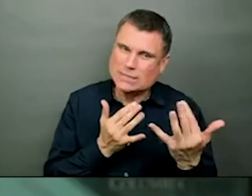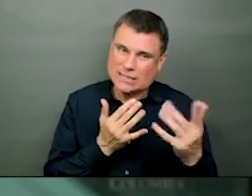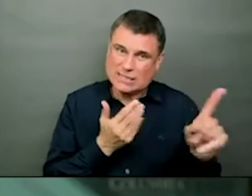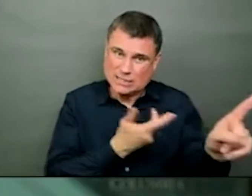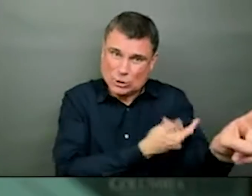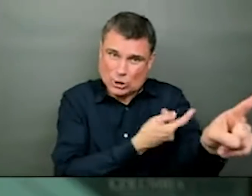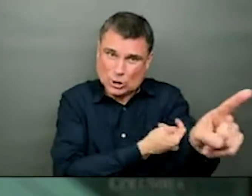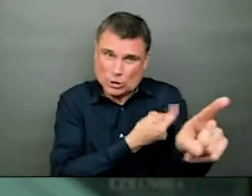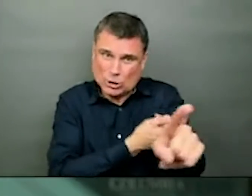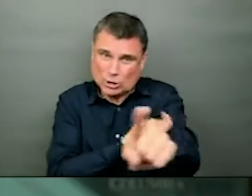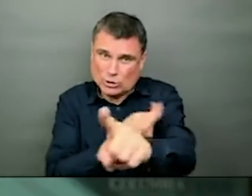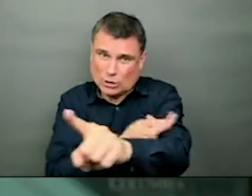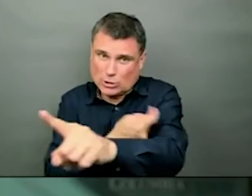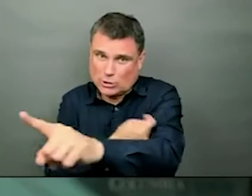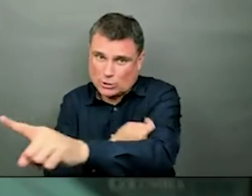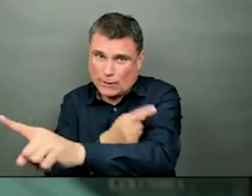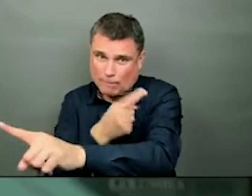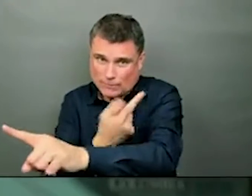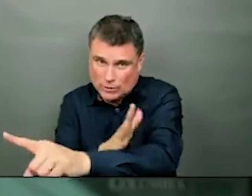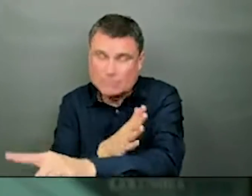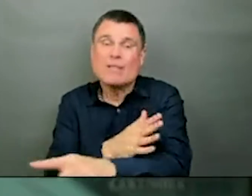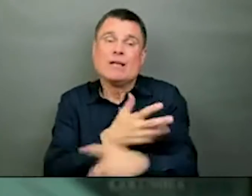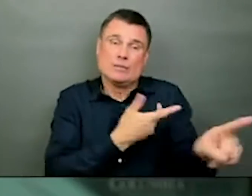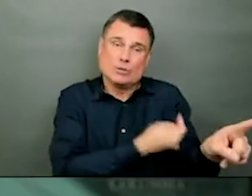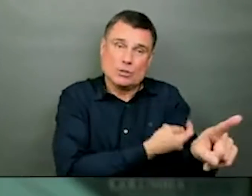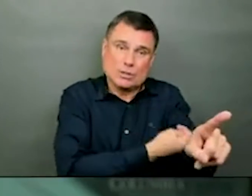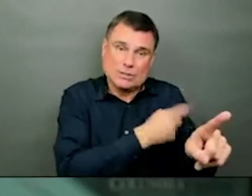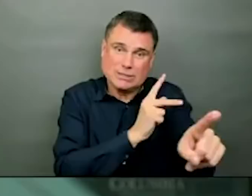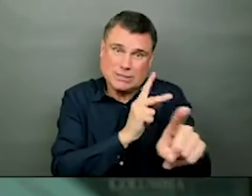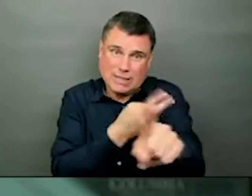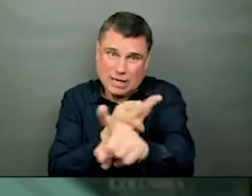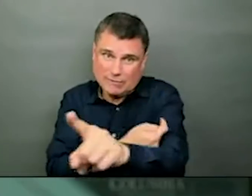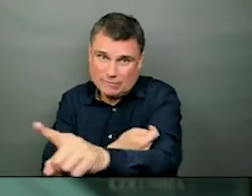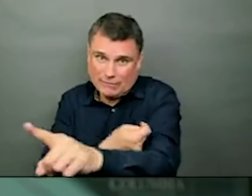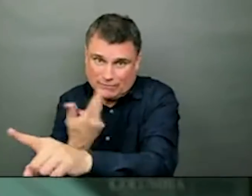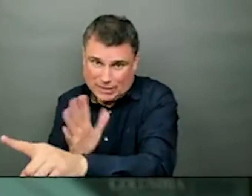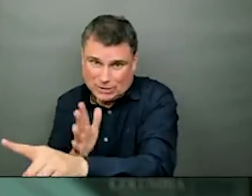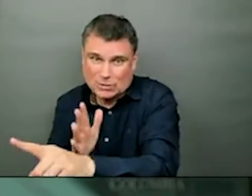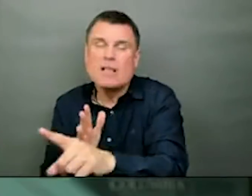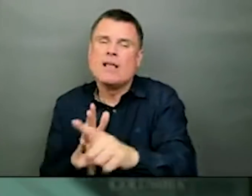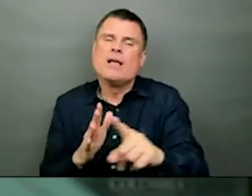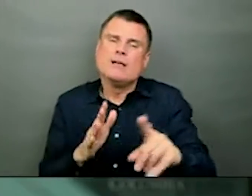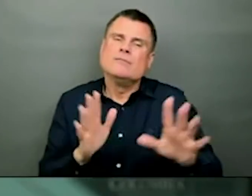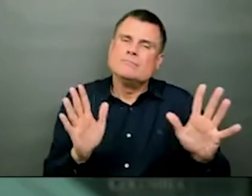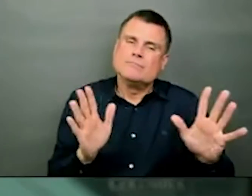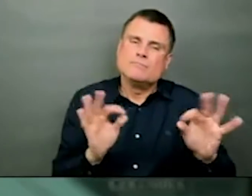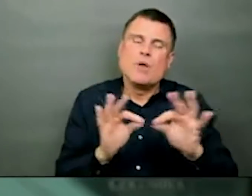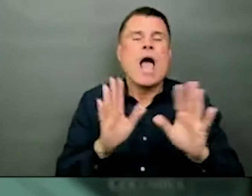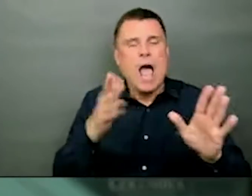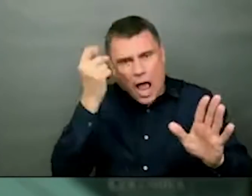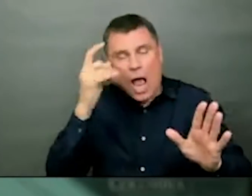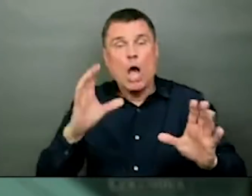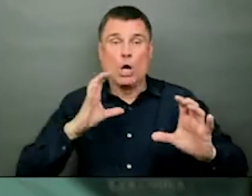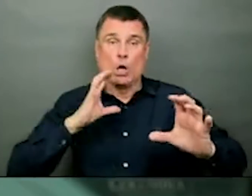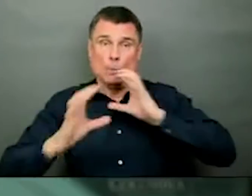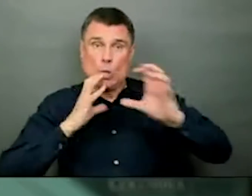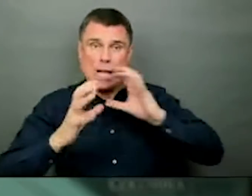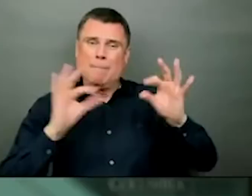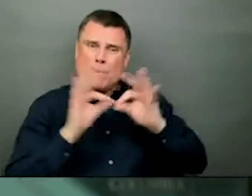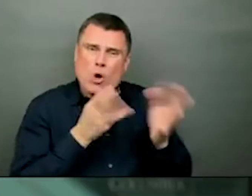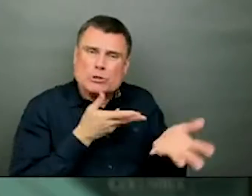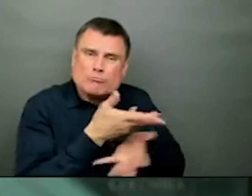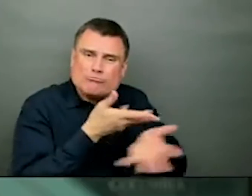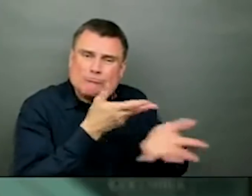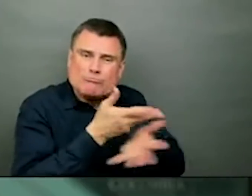absolutely, communications should always be good. In the case of some care homes, these were unbelievably